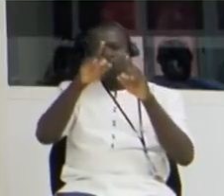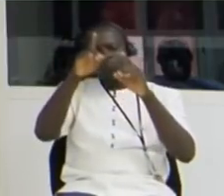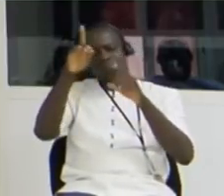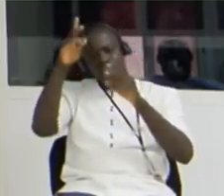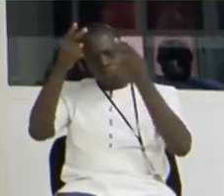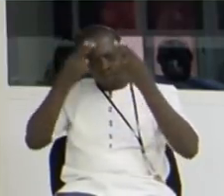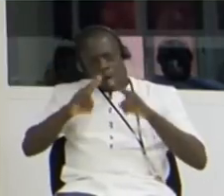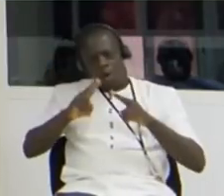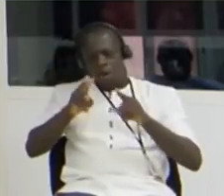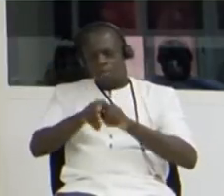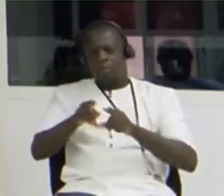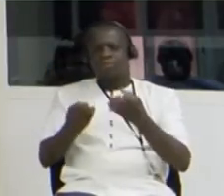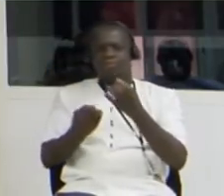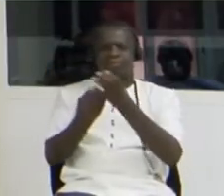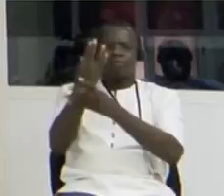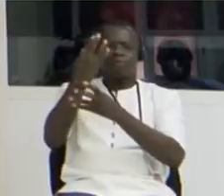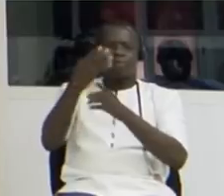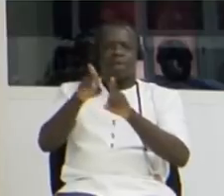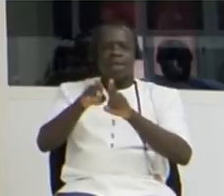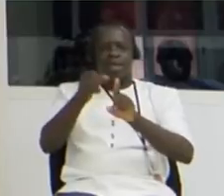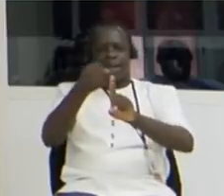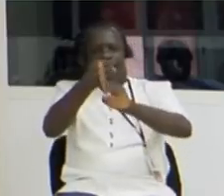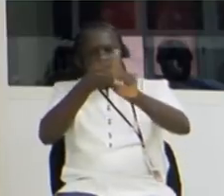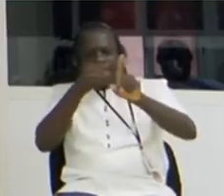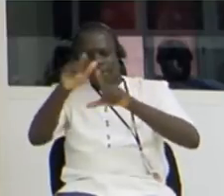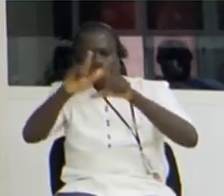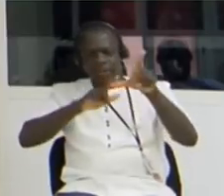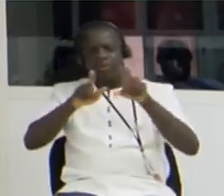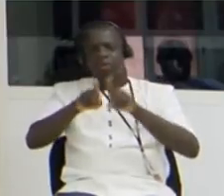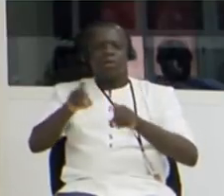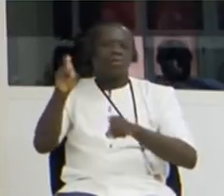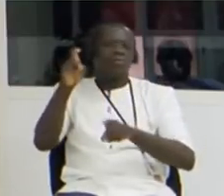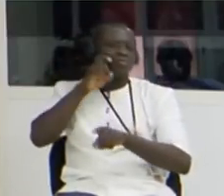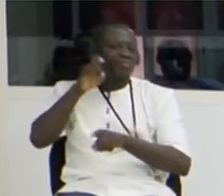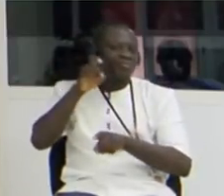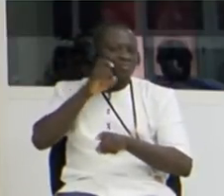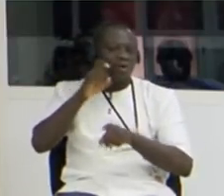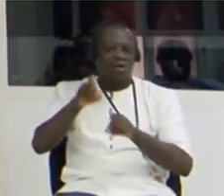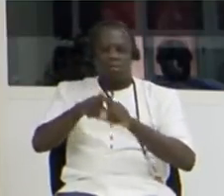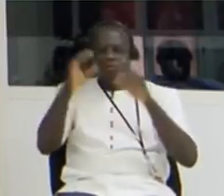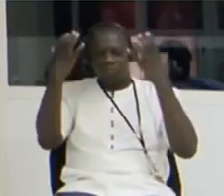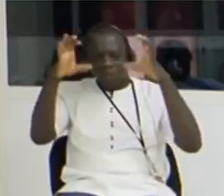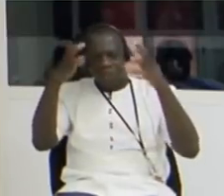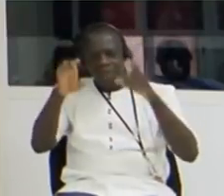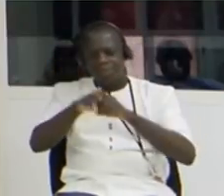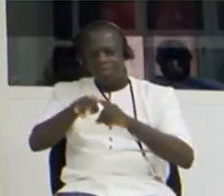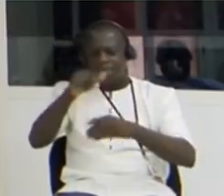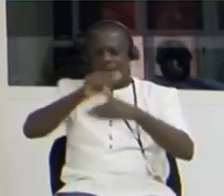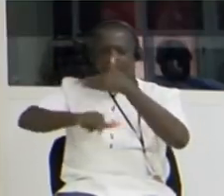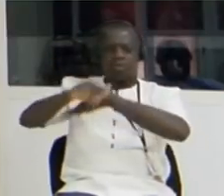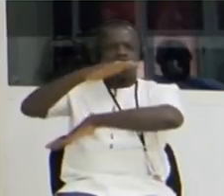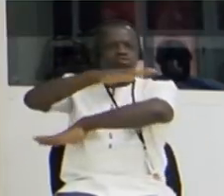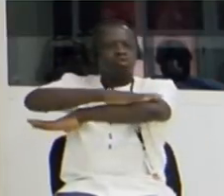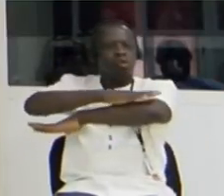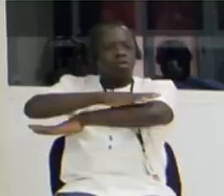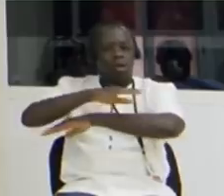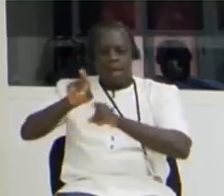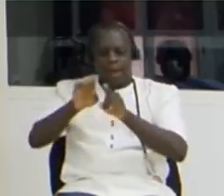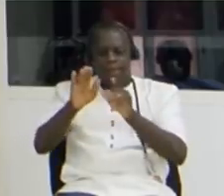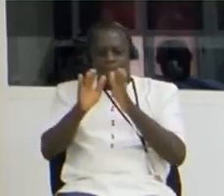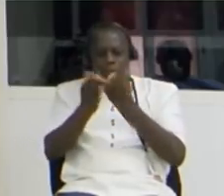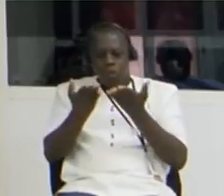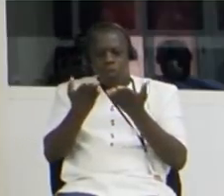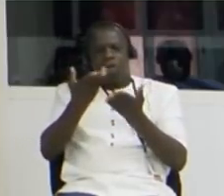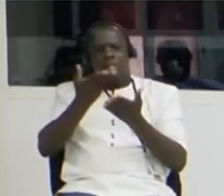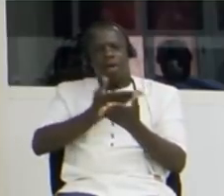against sexual abuse in Gambian schools, the alternative discipline handbook, so that we will deal with the